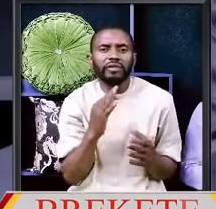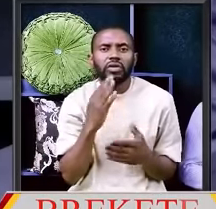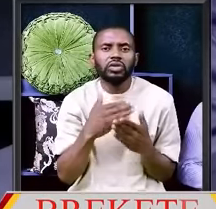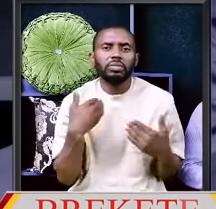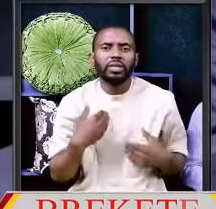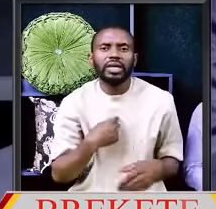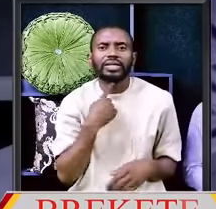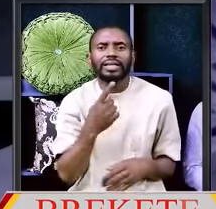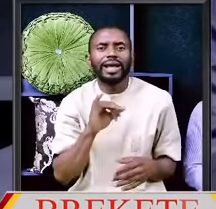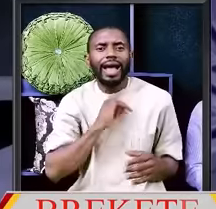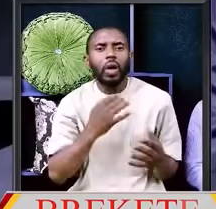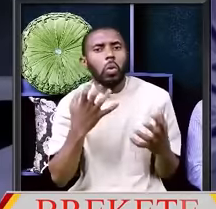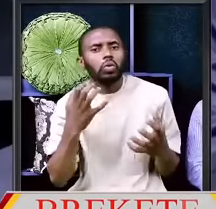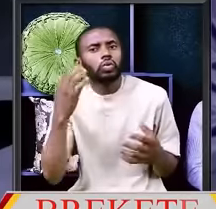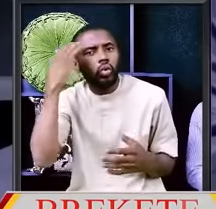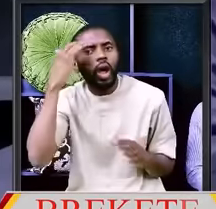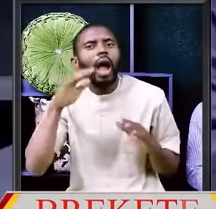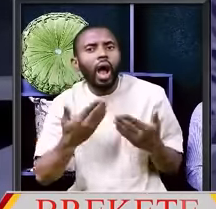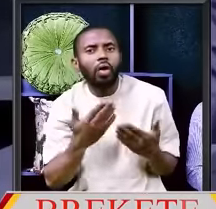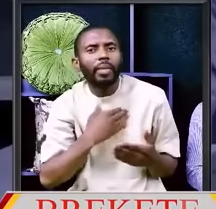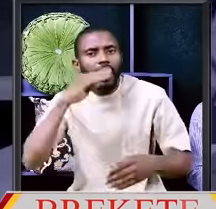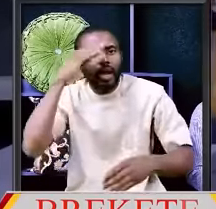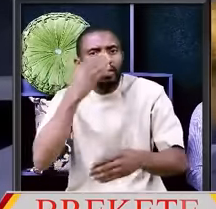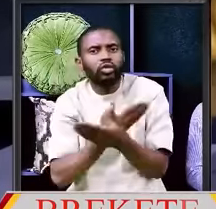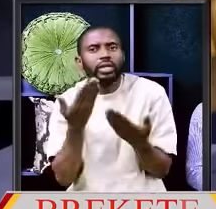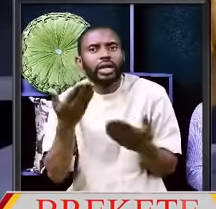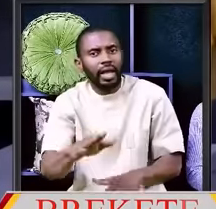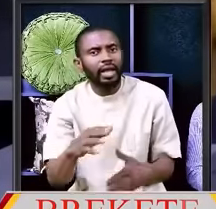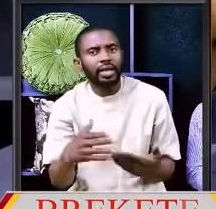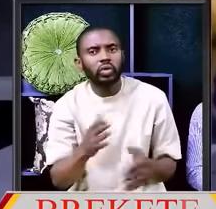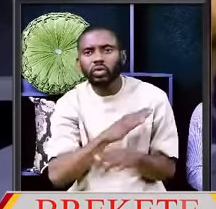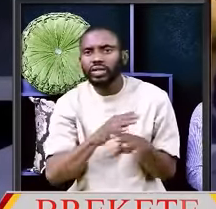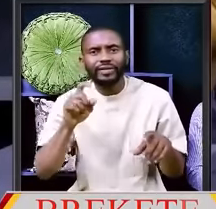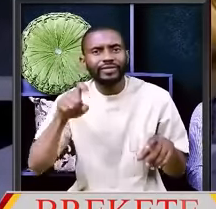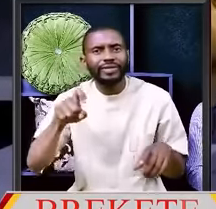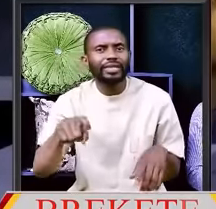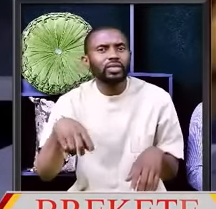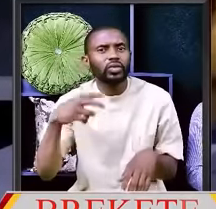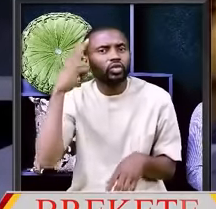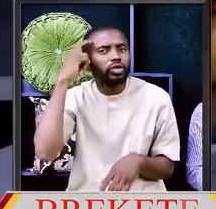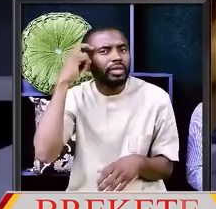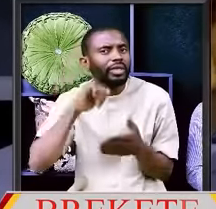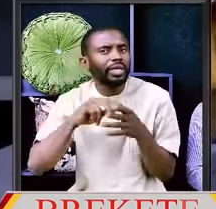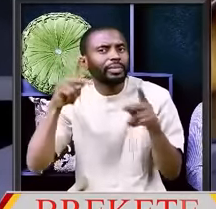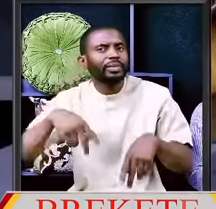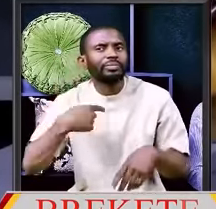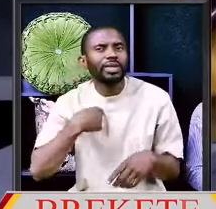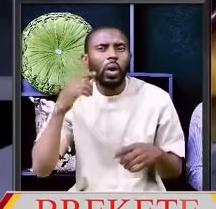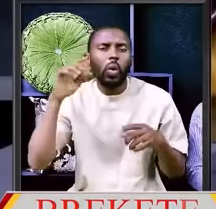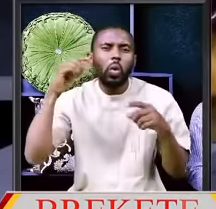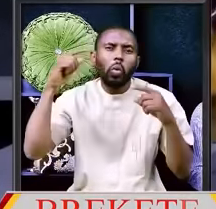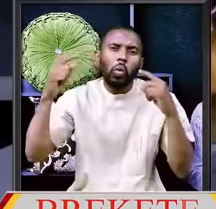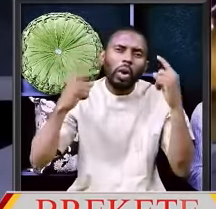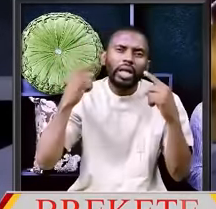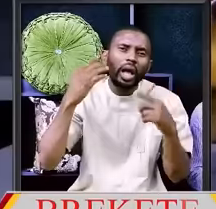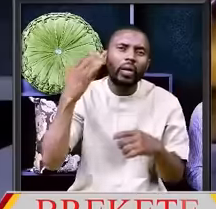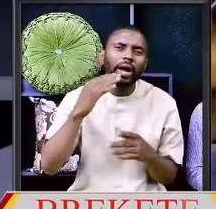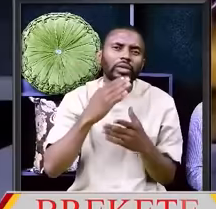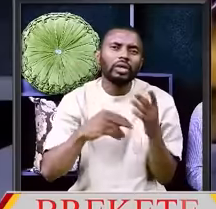know how my Peking die. It doesn't even need to suspect anybody. Why some